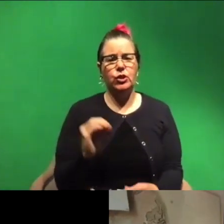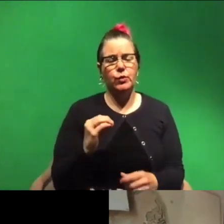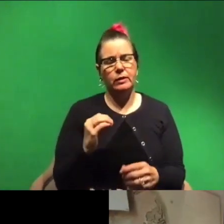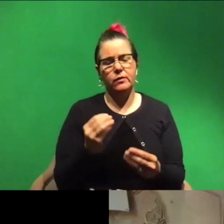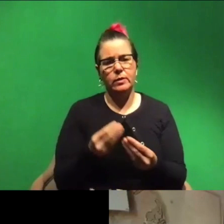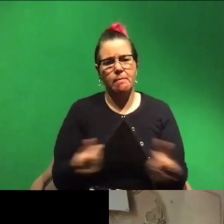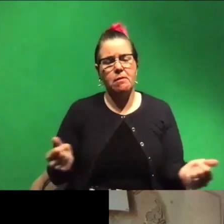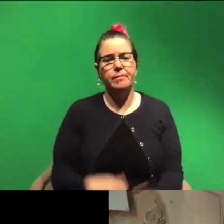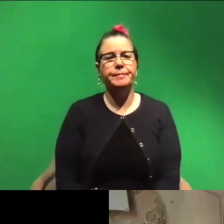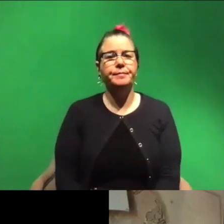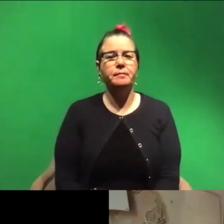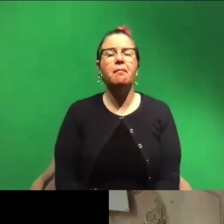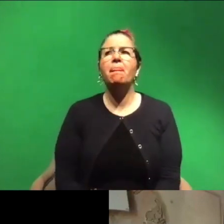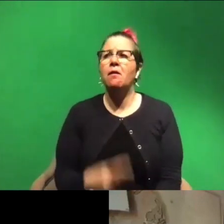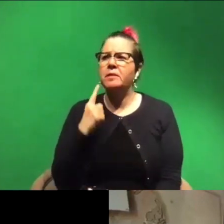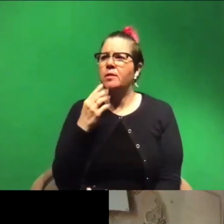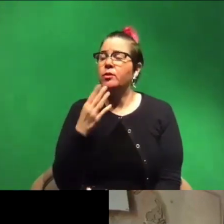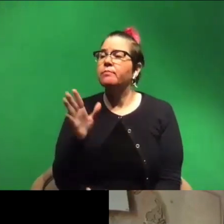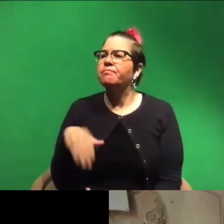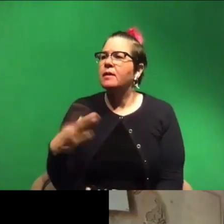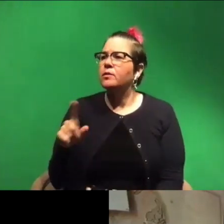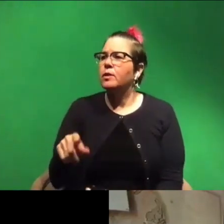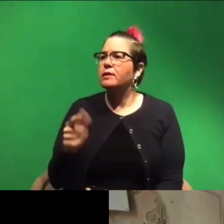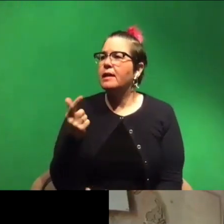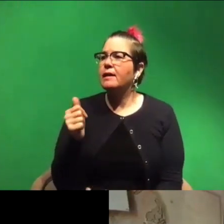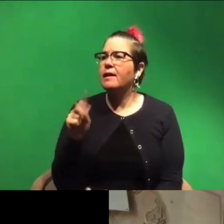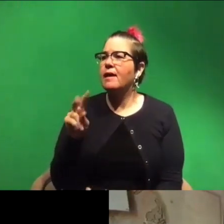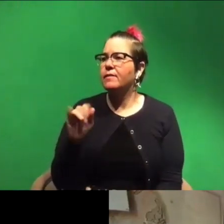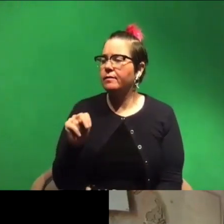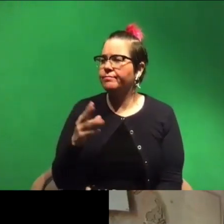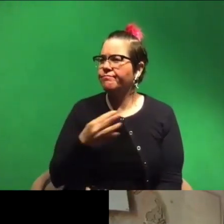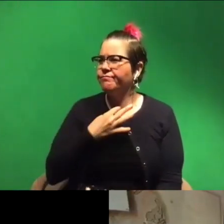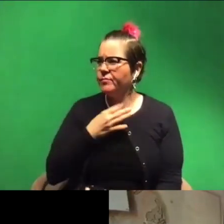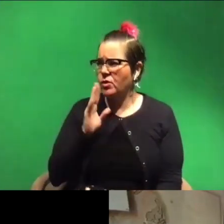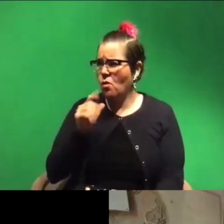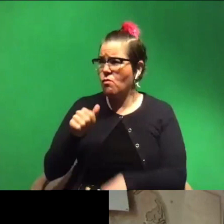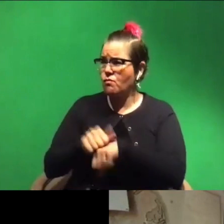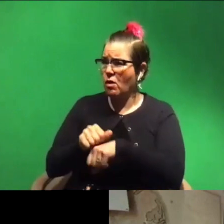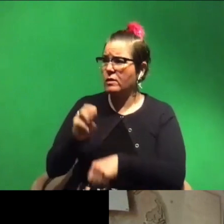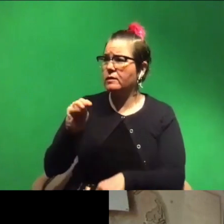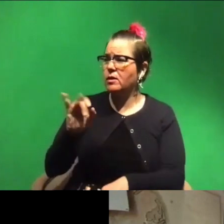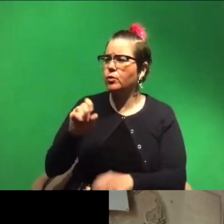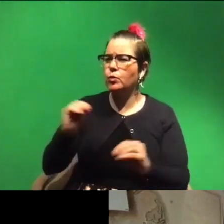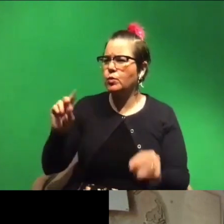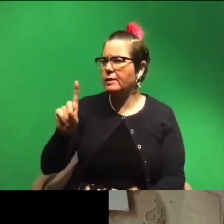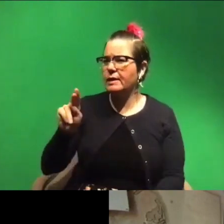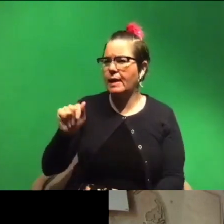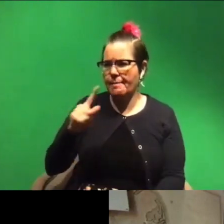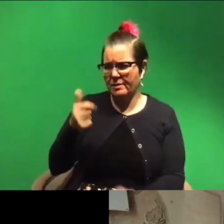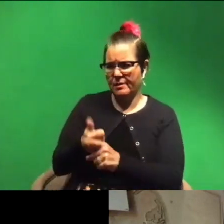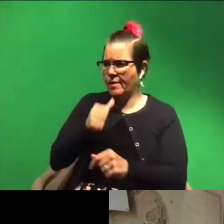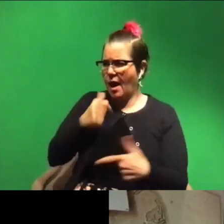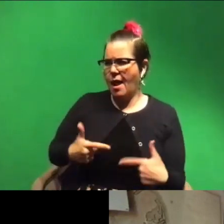Yeah. Sounds good. The next question's from Gavin. We know that rocks and minerals don't have DNA because they're not alive.